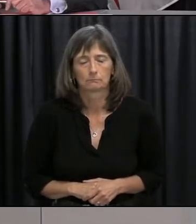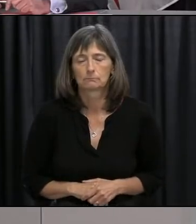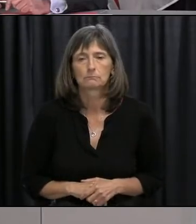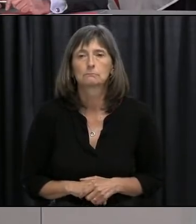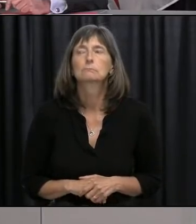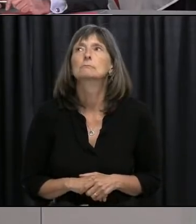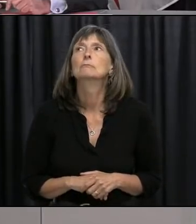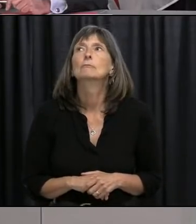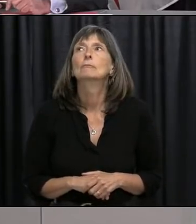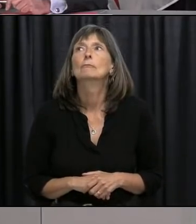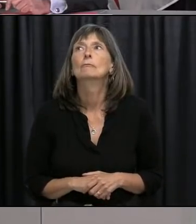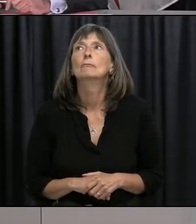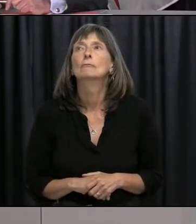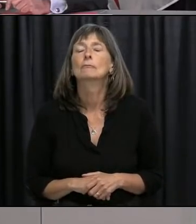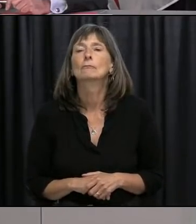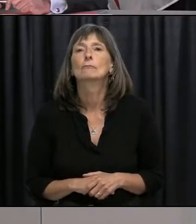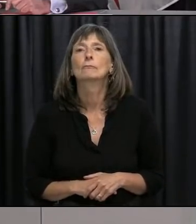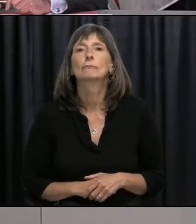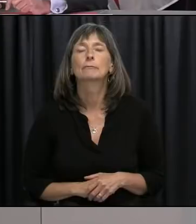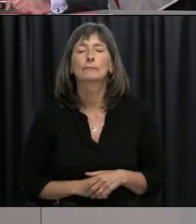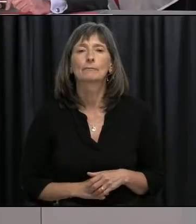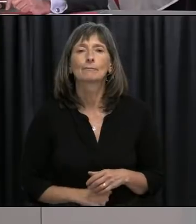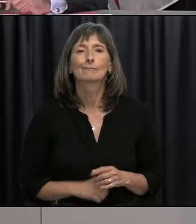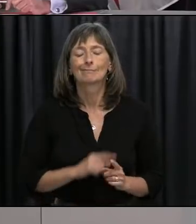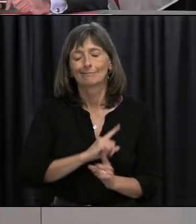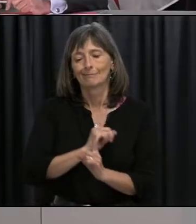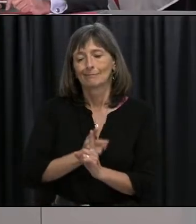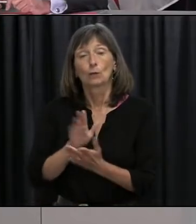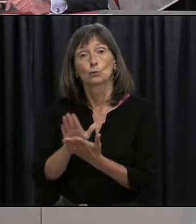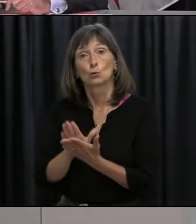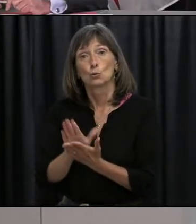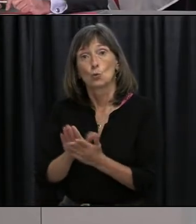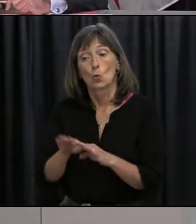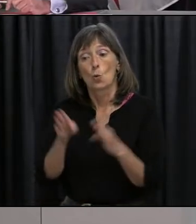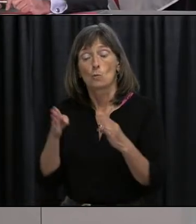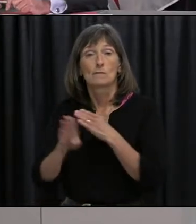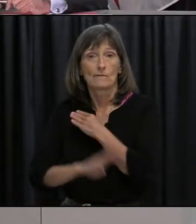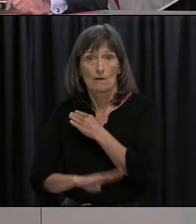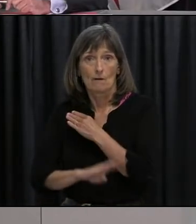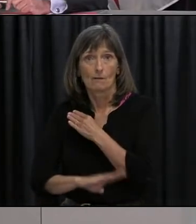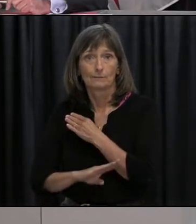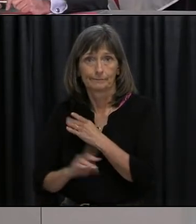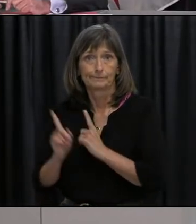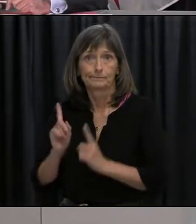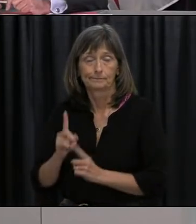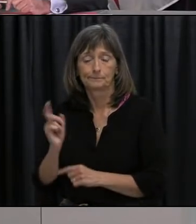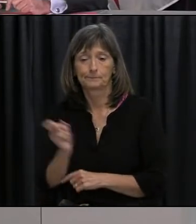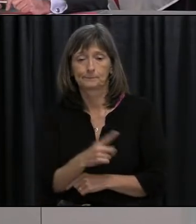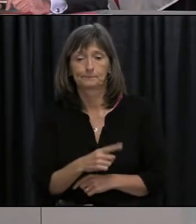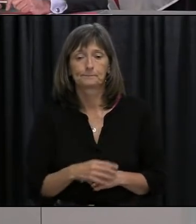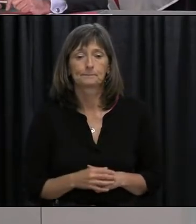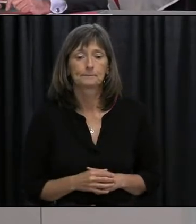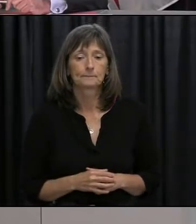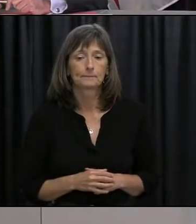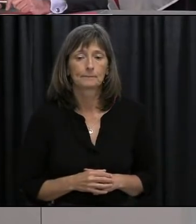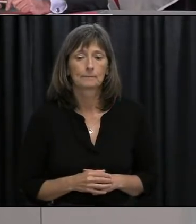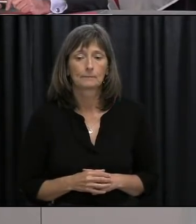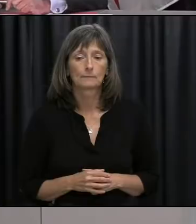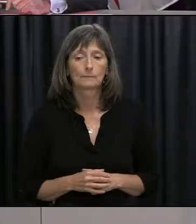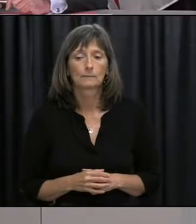And finally, on the school plan or the plan for reopening schools in September, there's a lot of